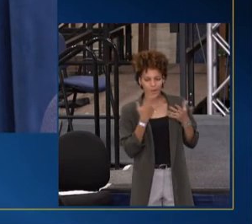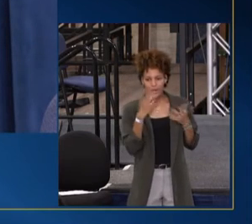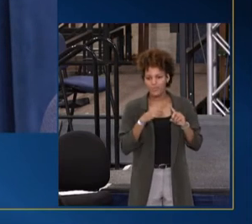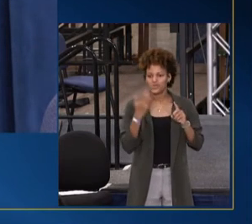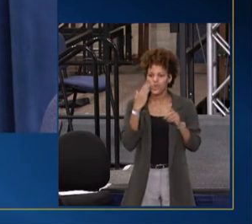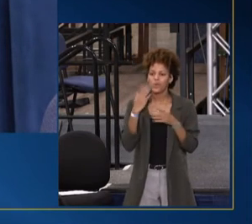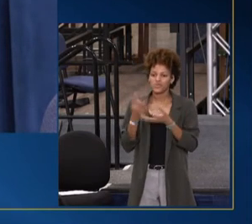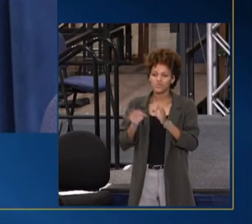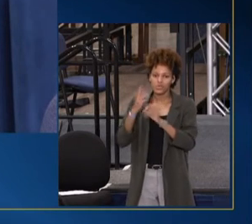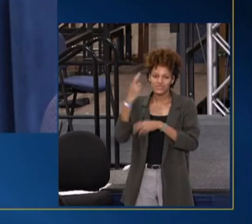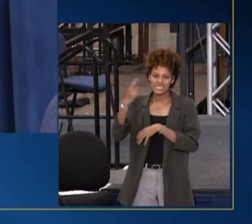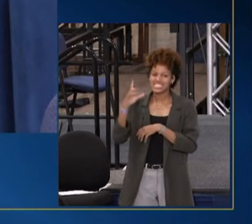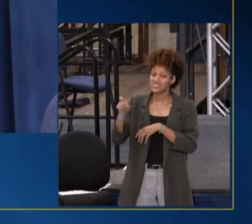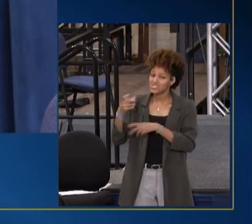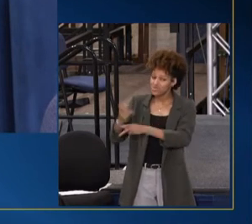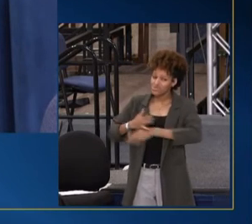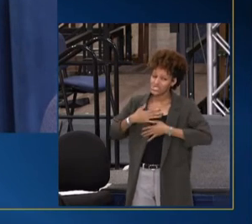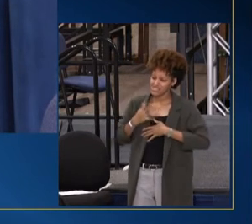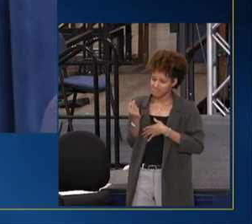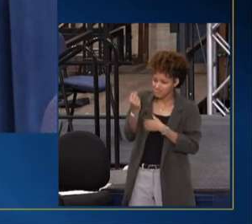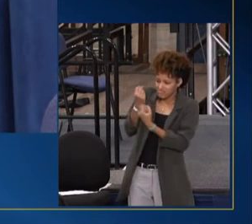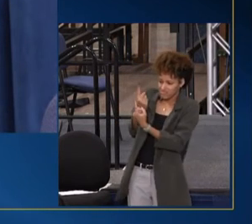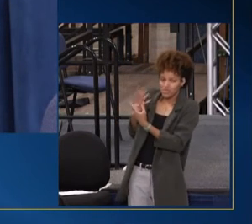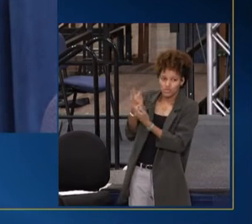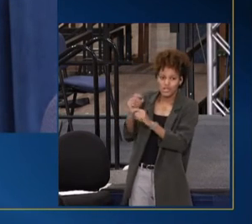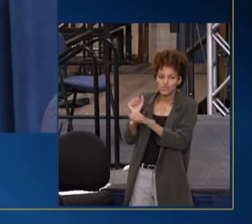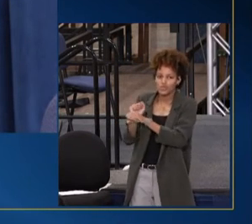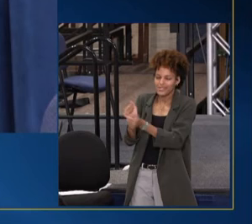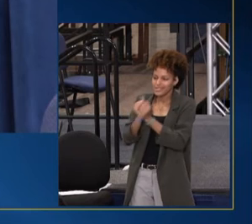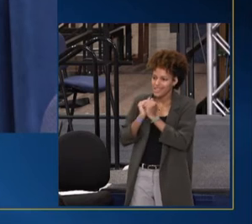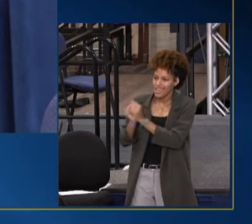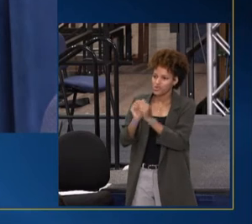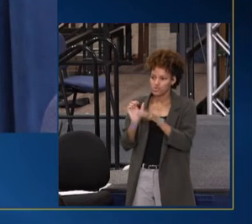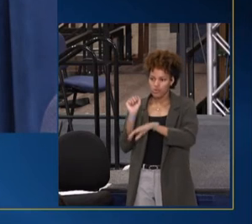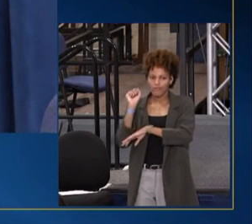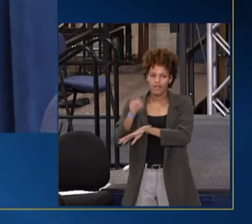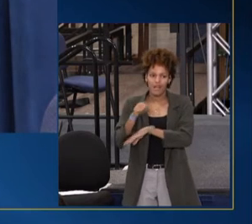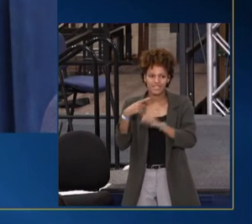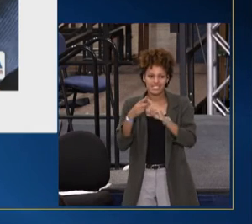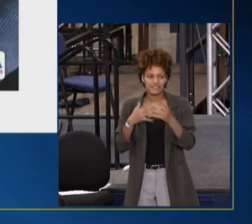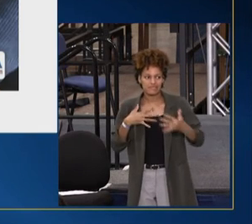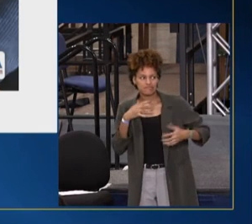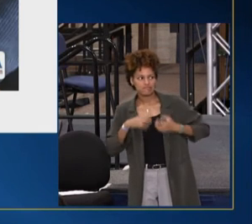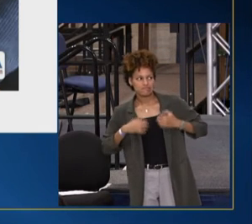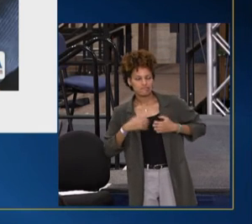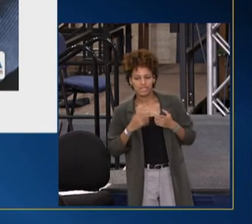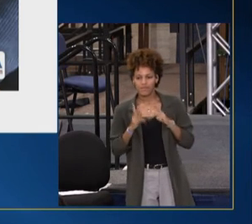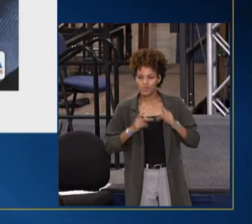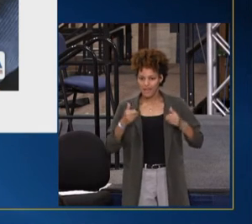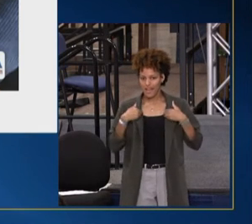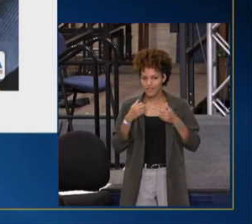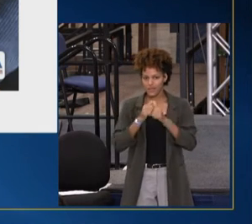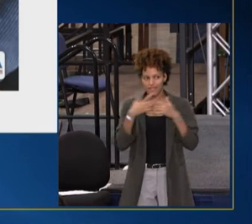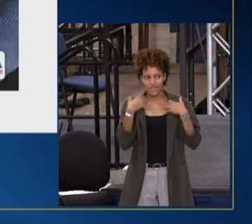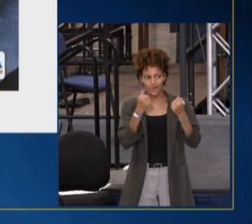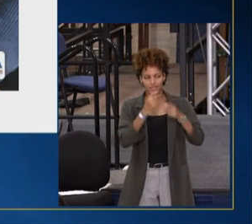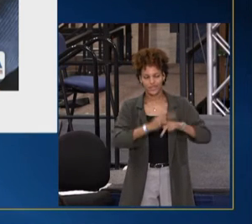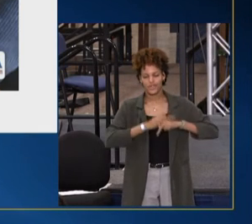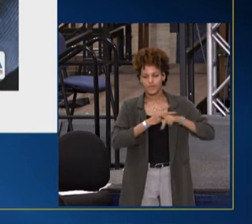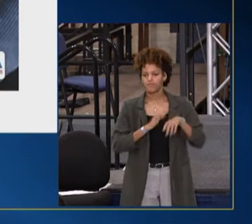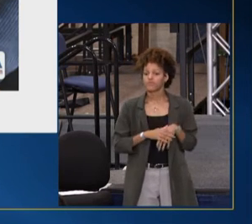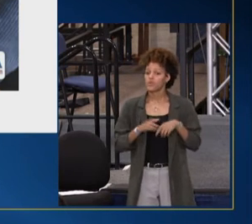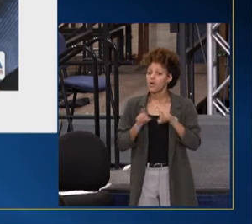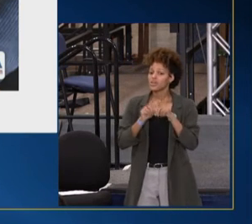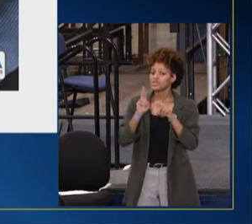need to appreciate and understand and work together to overcome. And then one of the other things that we're really focused on in Ryan White is thinking